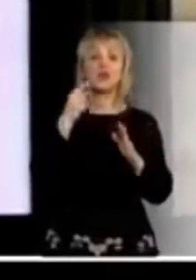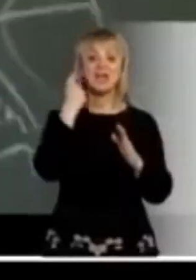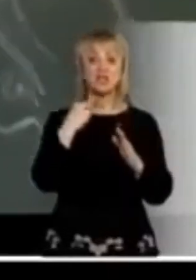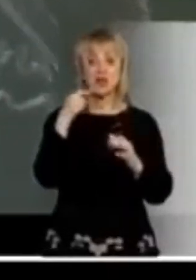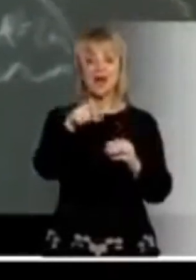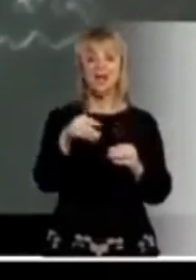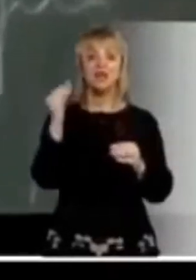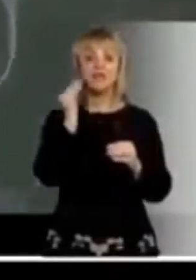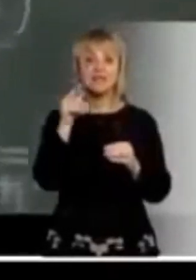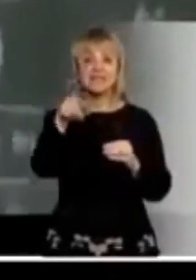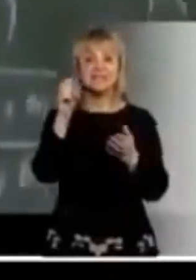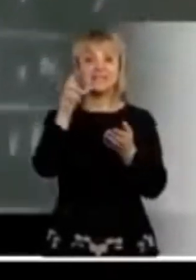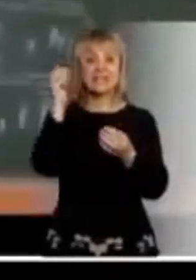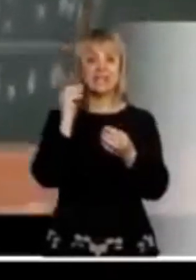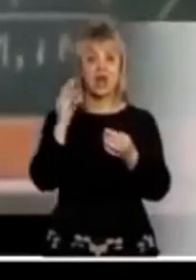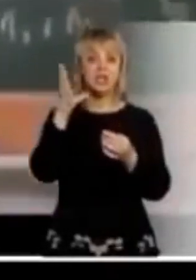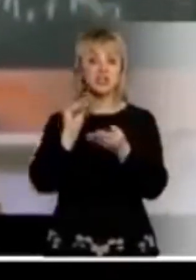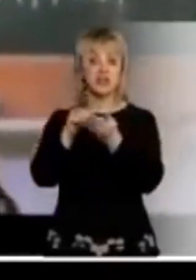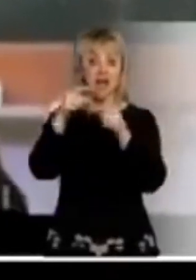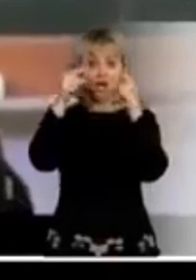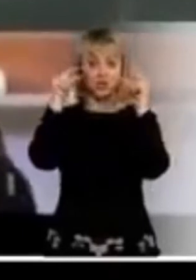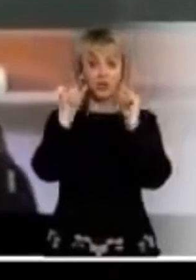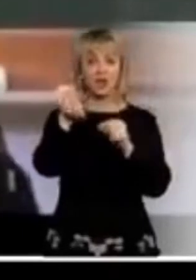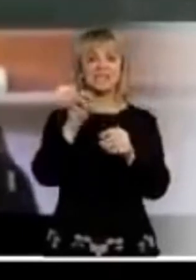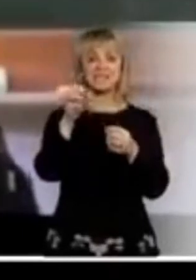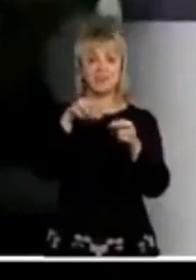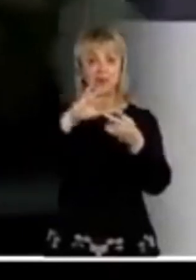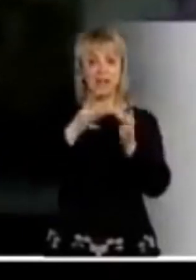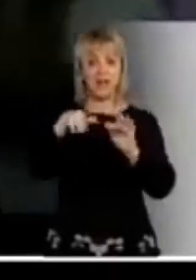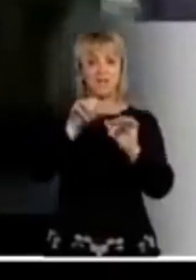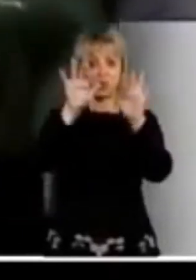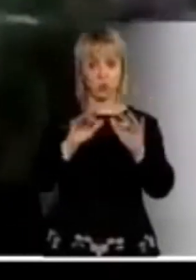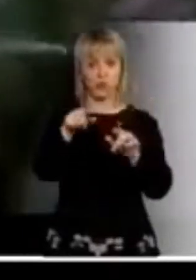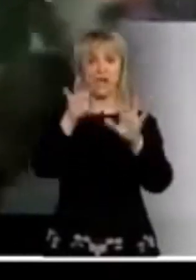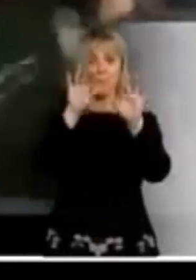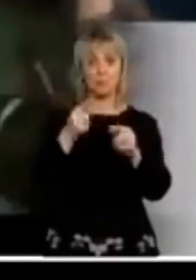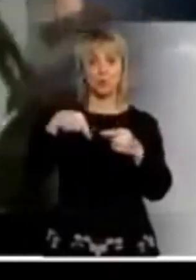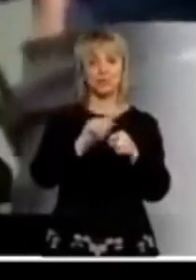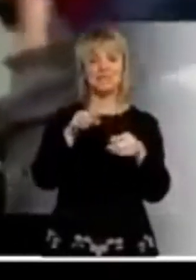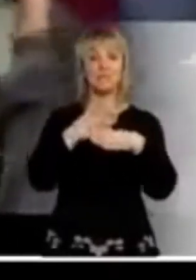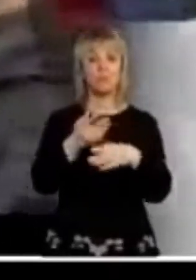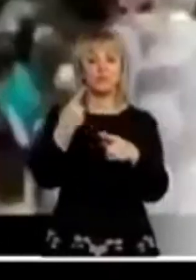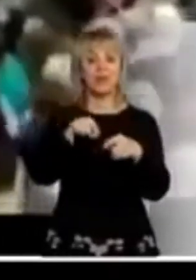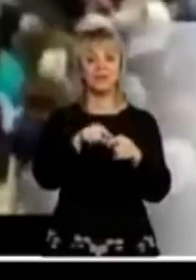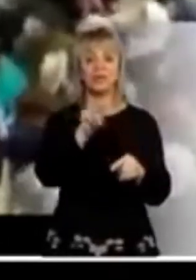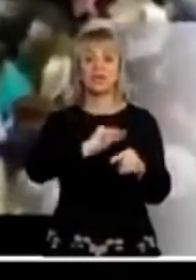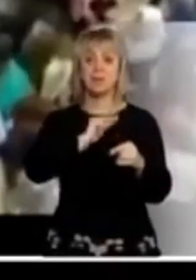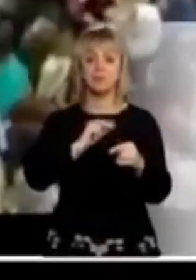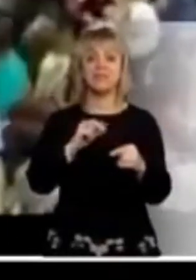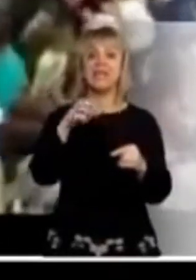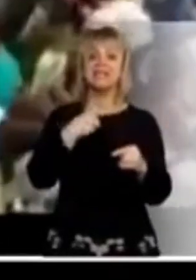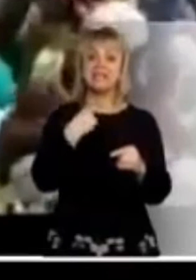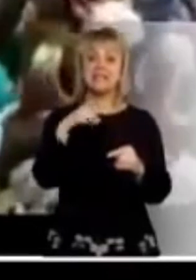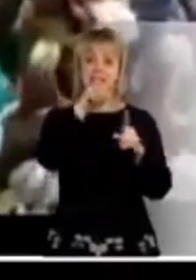and only the cheeks remain mobile. The sensor on the glasses catches the movement, and the same sensor controls the computer